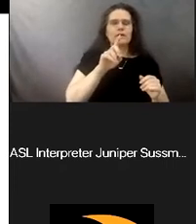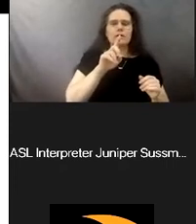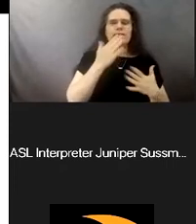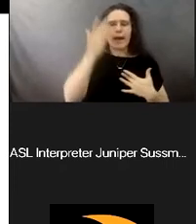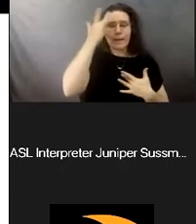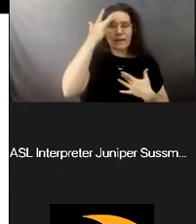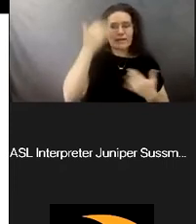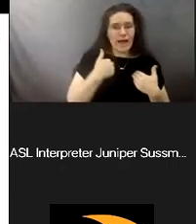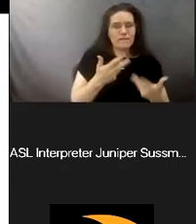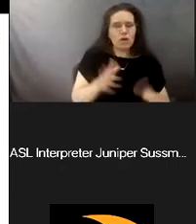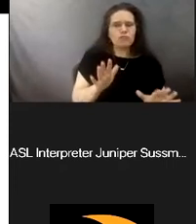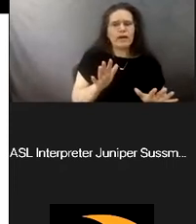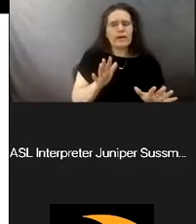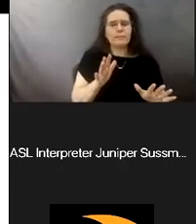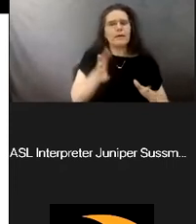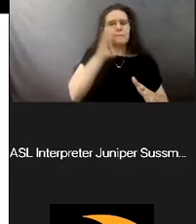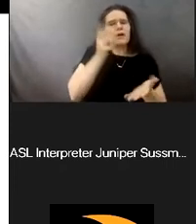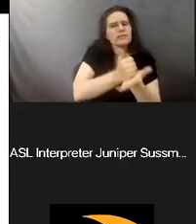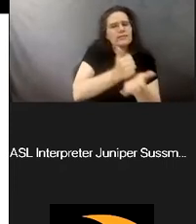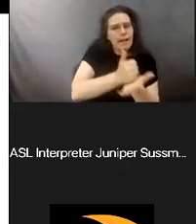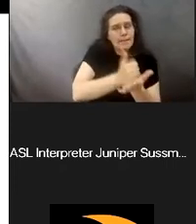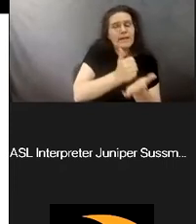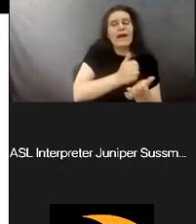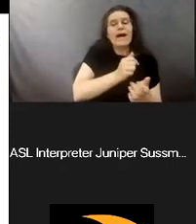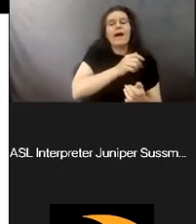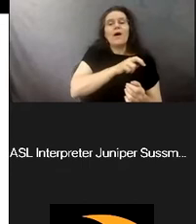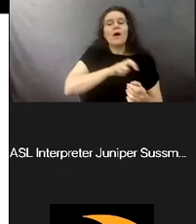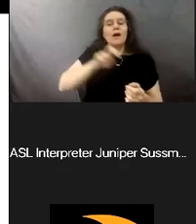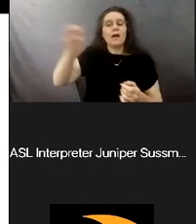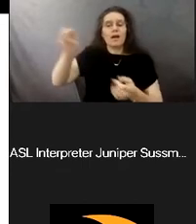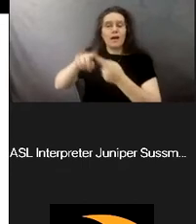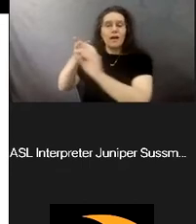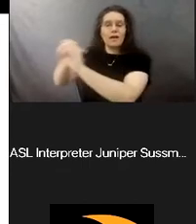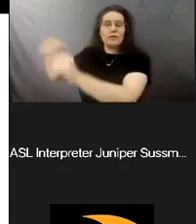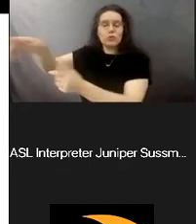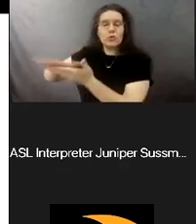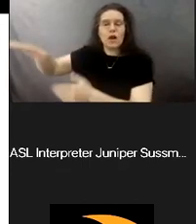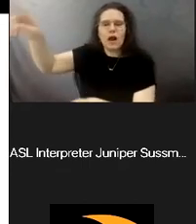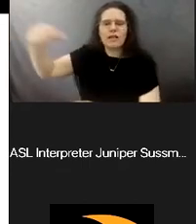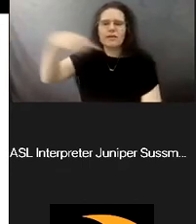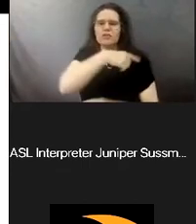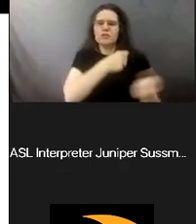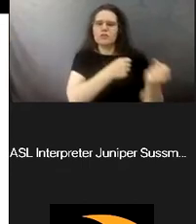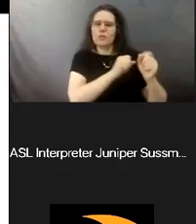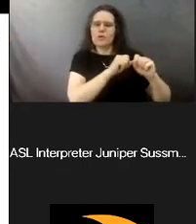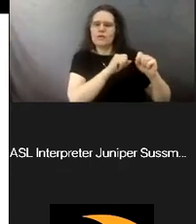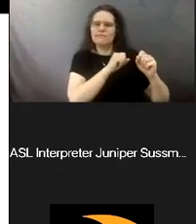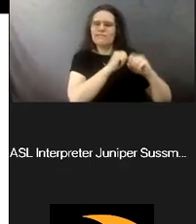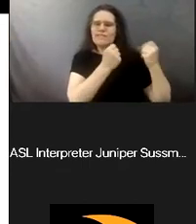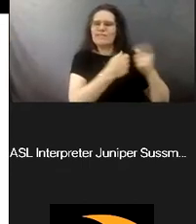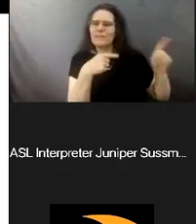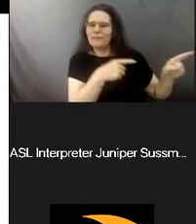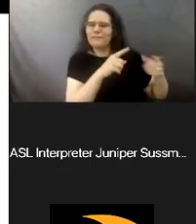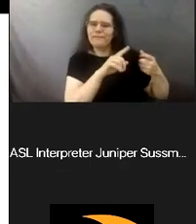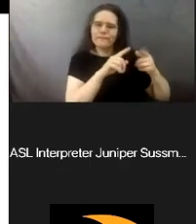if it's a new diagnosis, now you're away, right? You're away from your support system. So it could be your family, it could be your friends, it very well